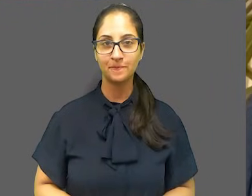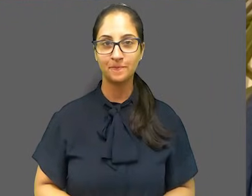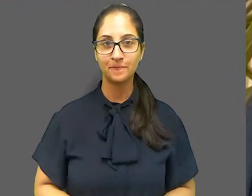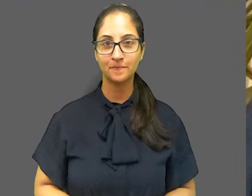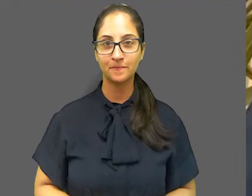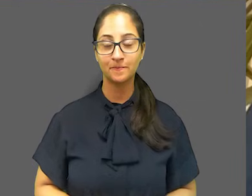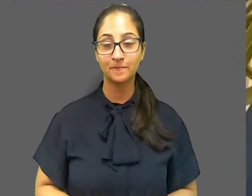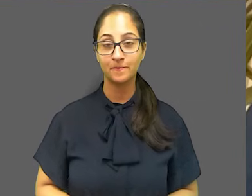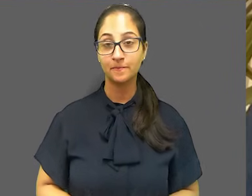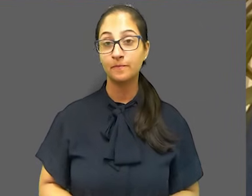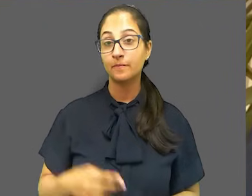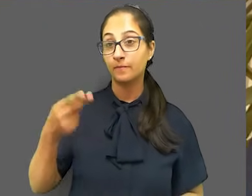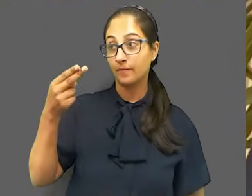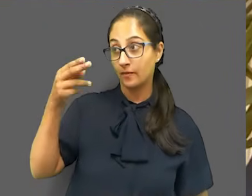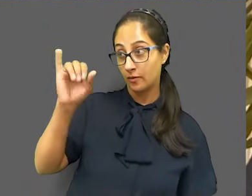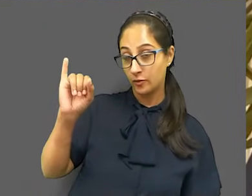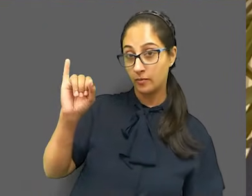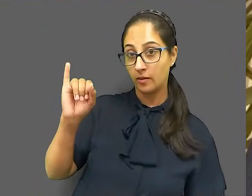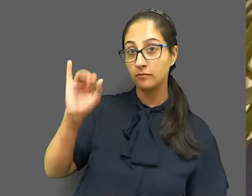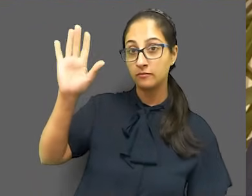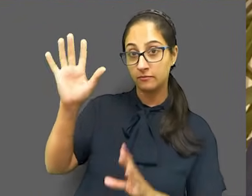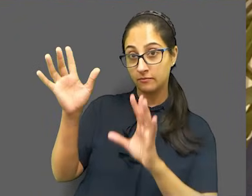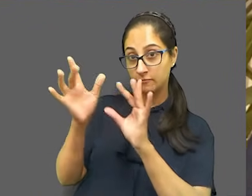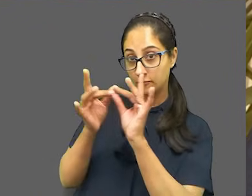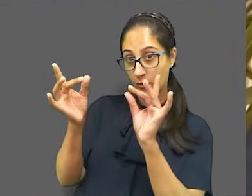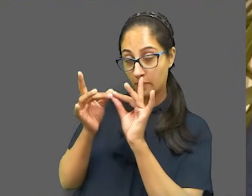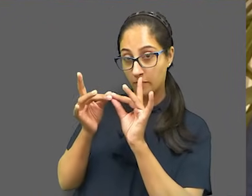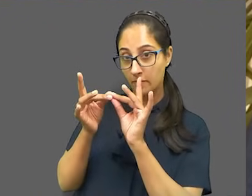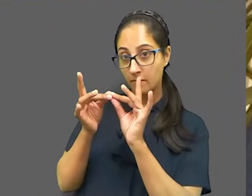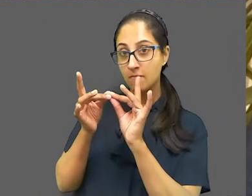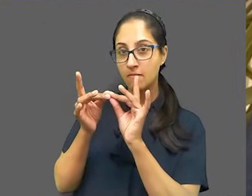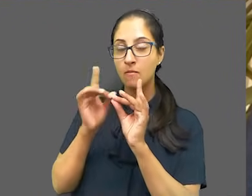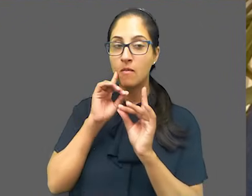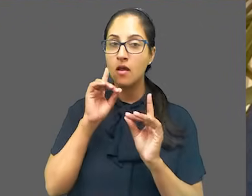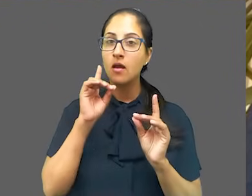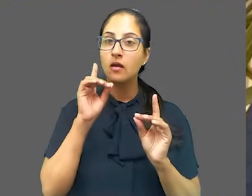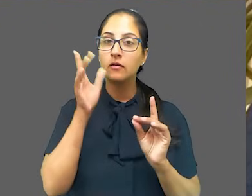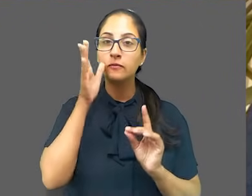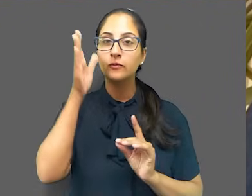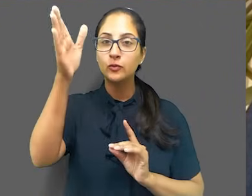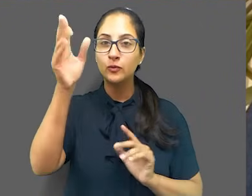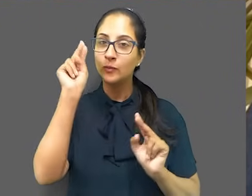Imam said, "I look forward to a time